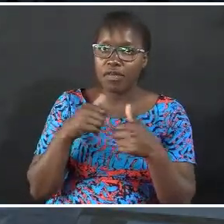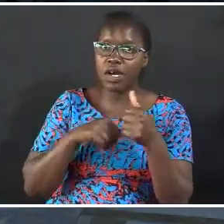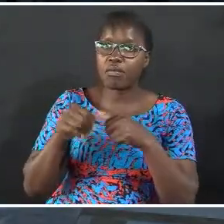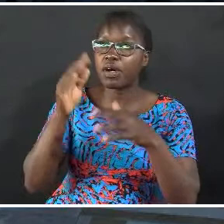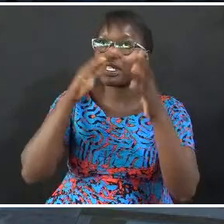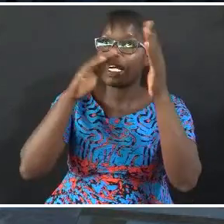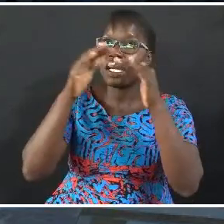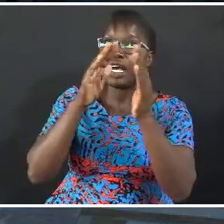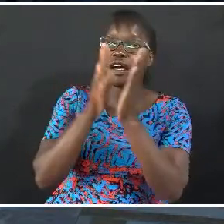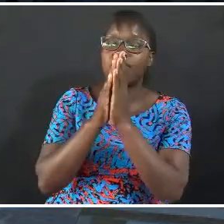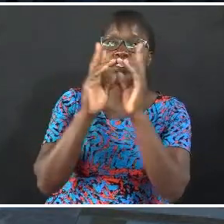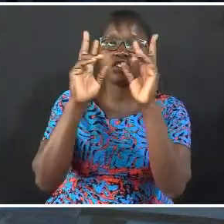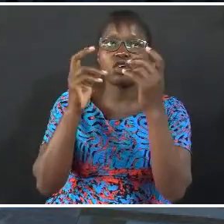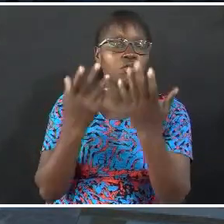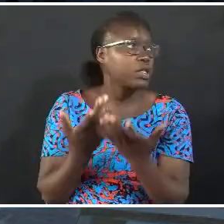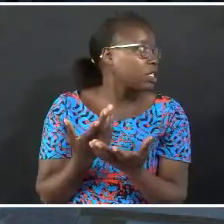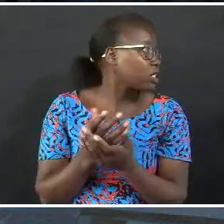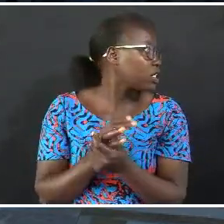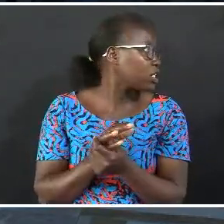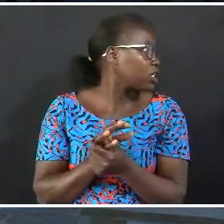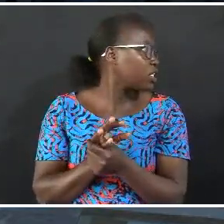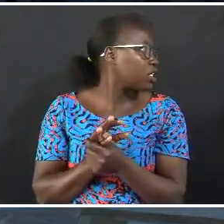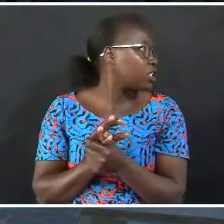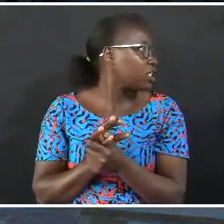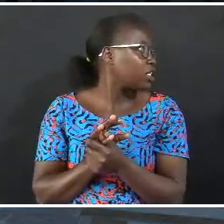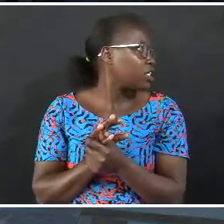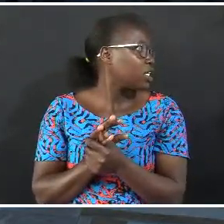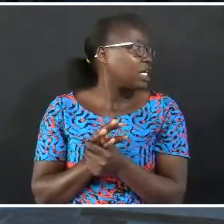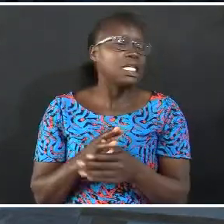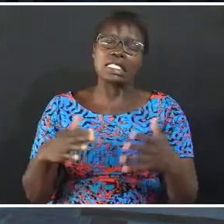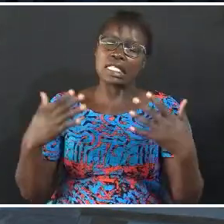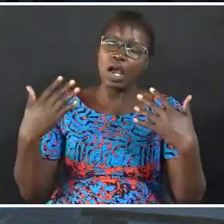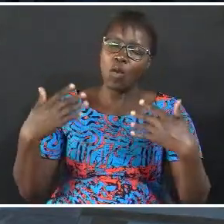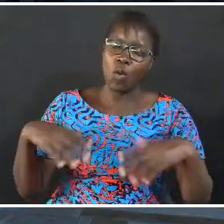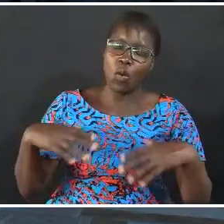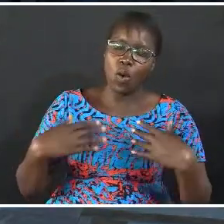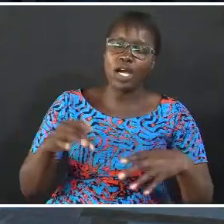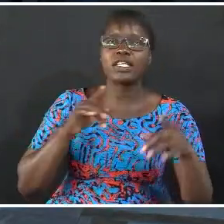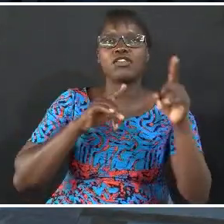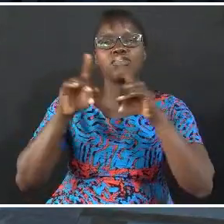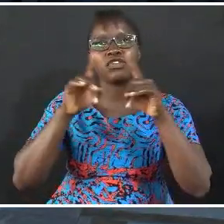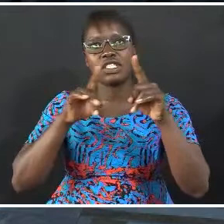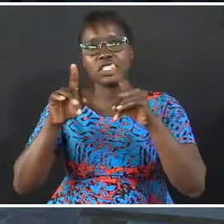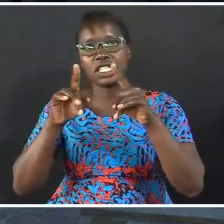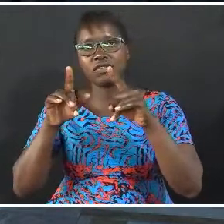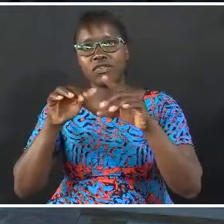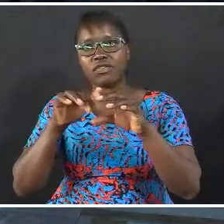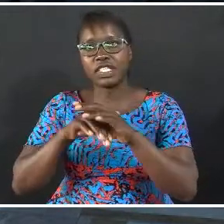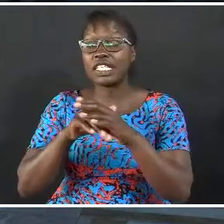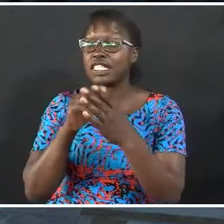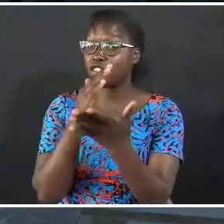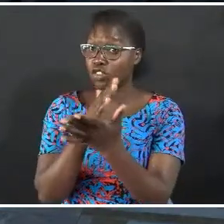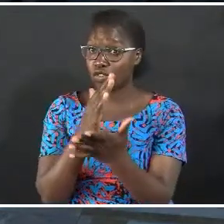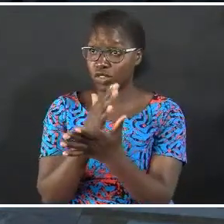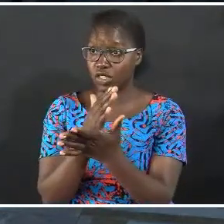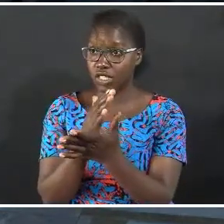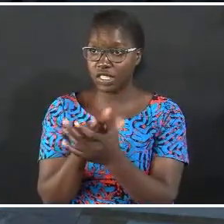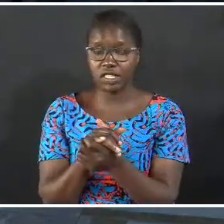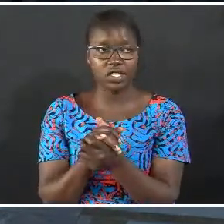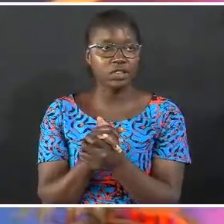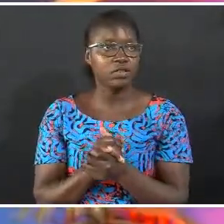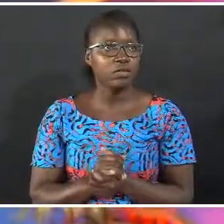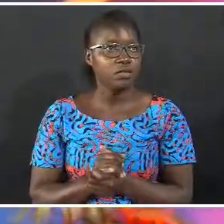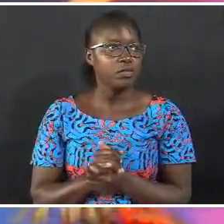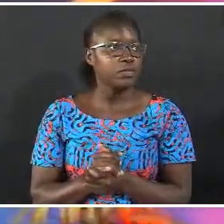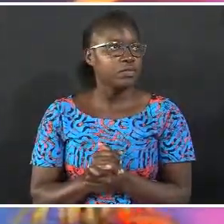heaven entitled, "It's a Wonderful Journey Indeed." It is a wonderful